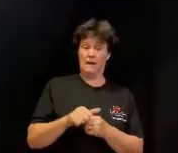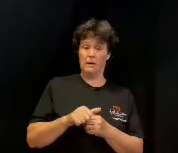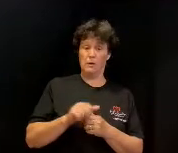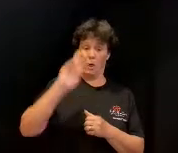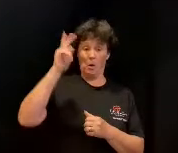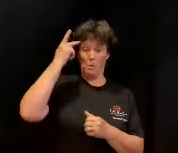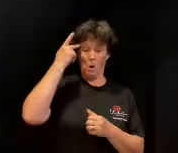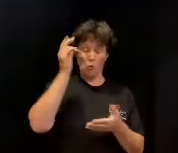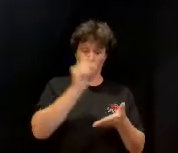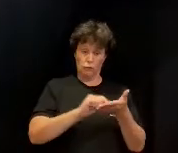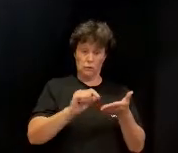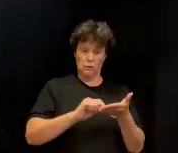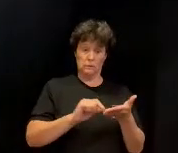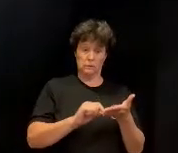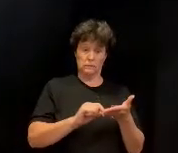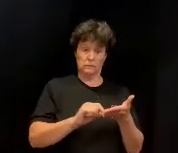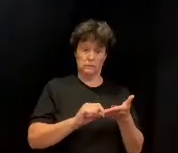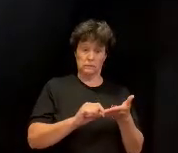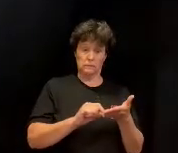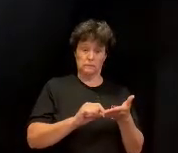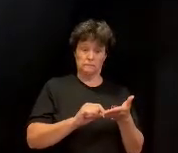here.